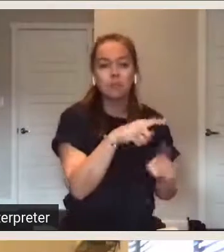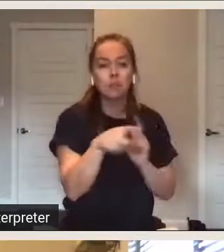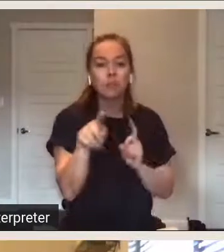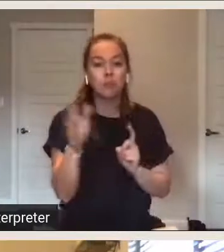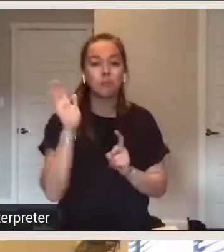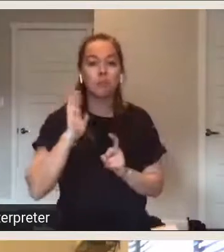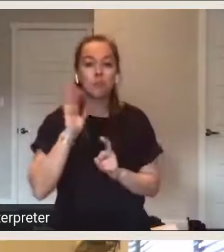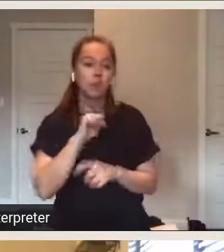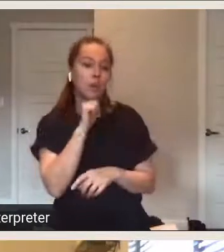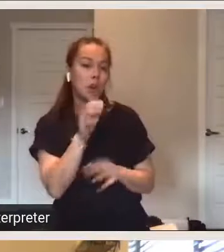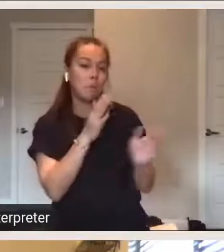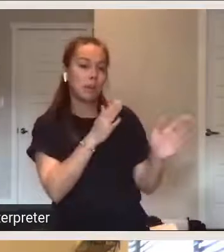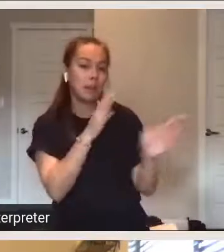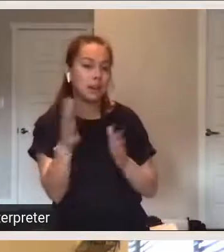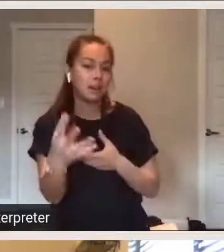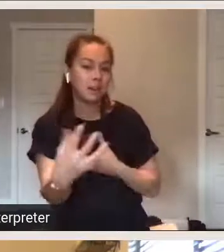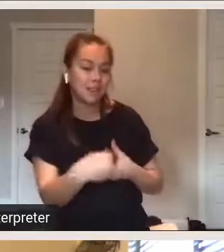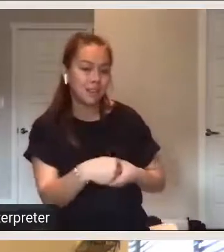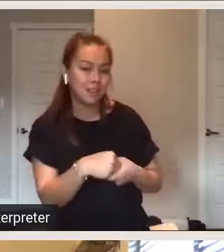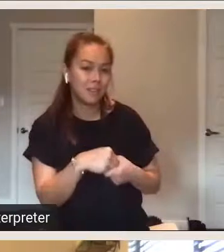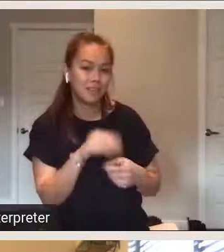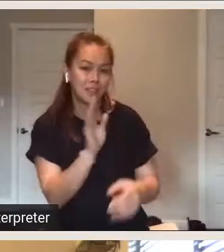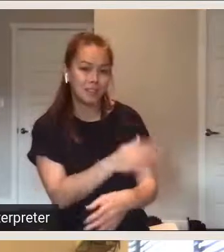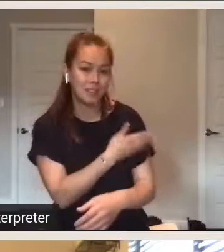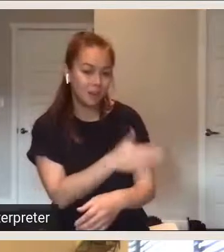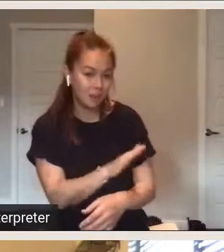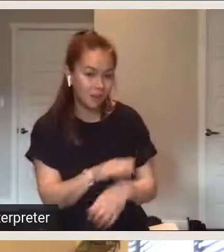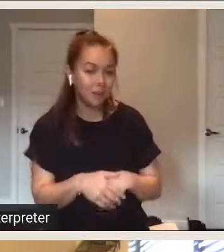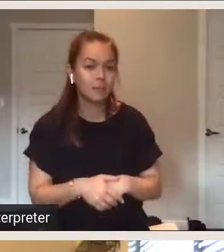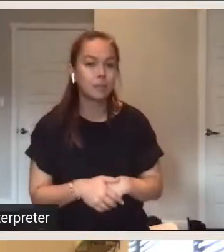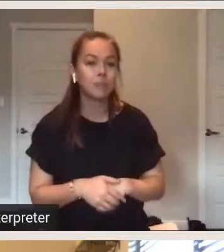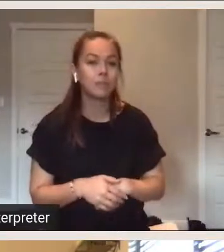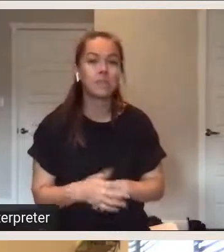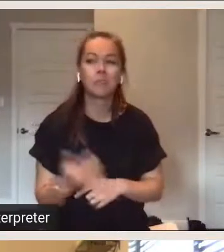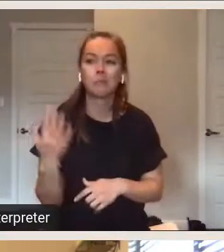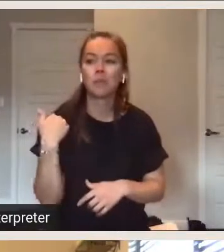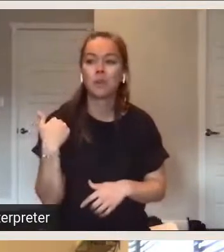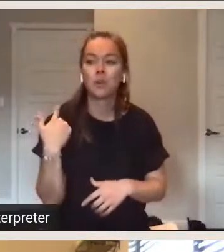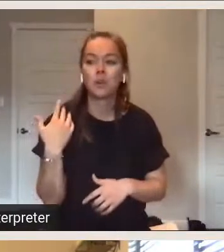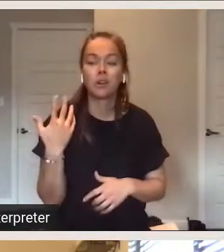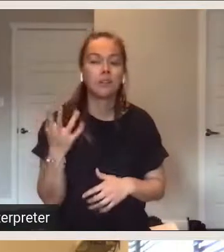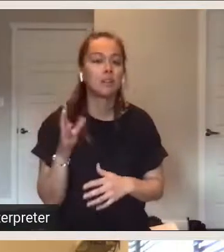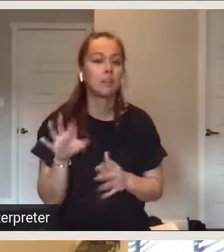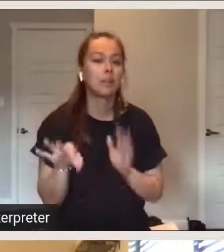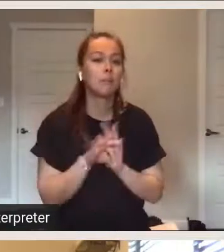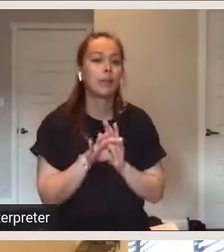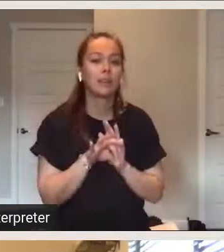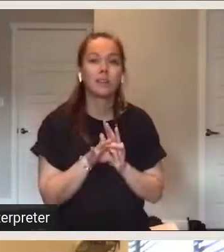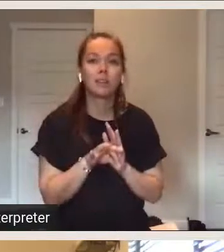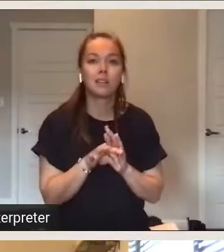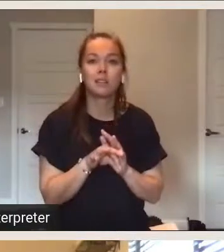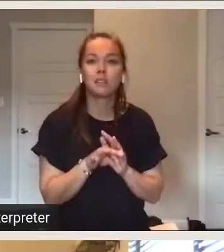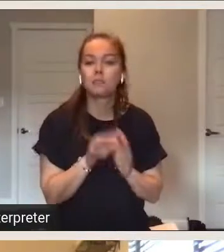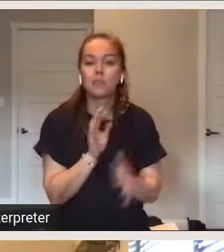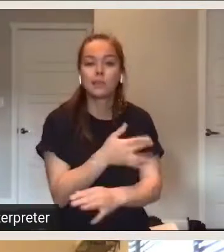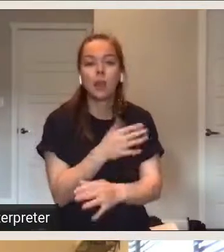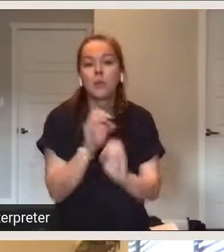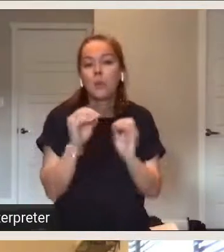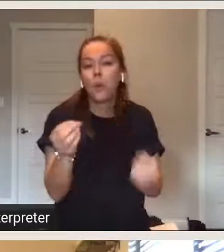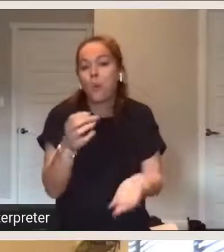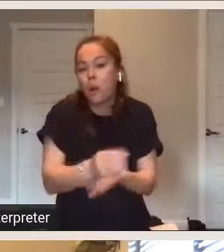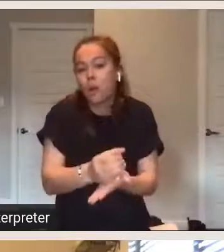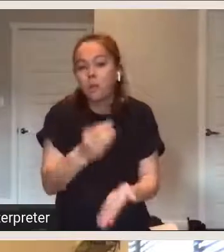song. We were going to just get, like, a copyright-free kind of song. But during